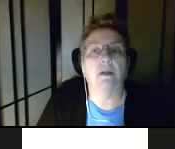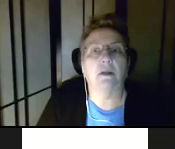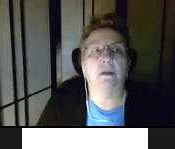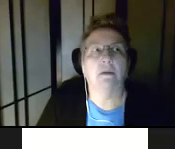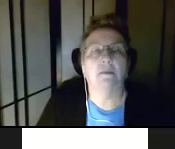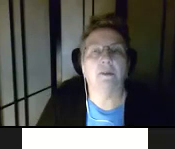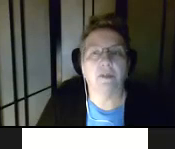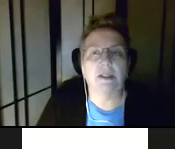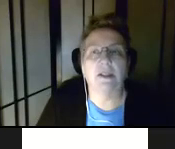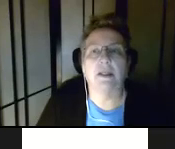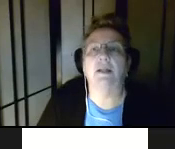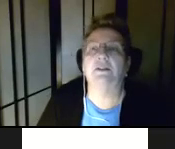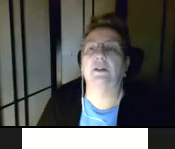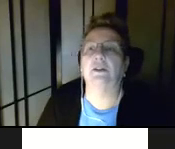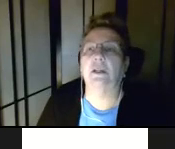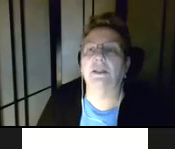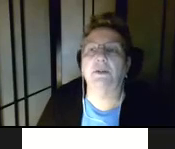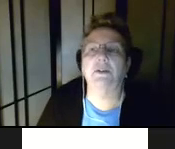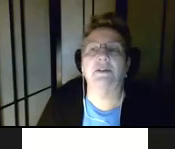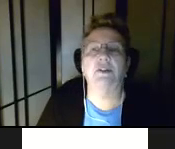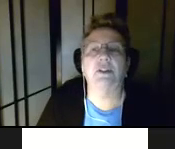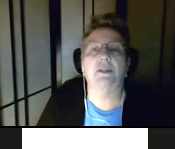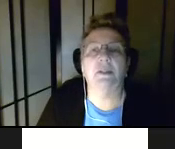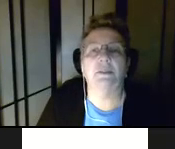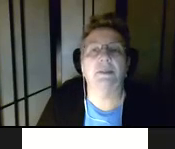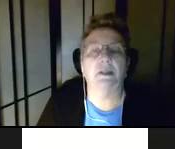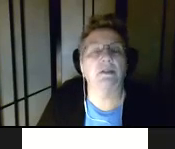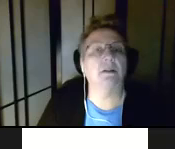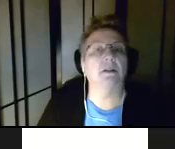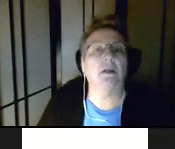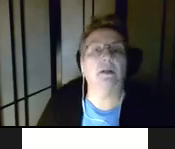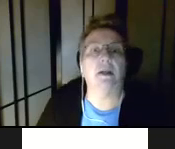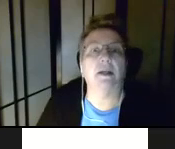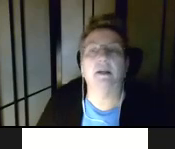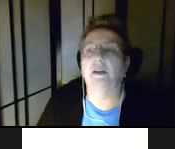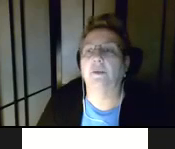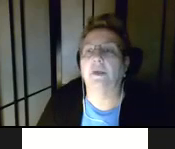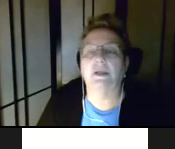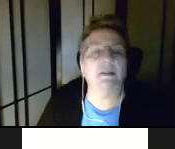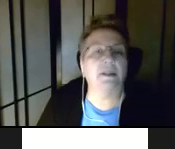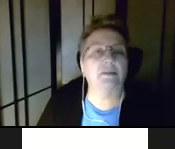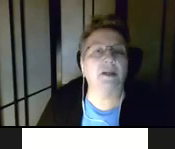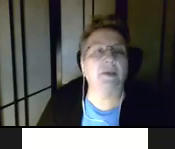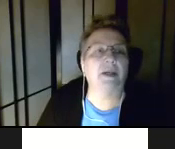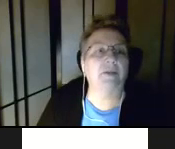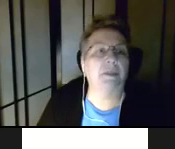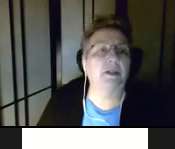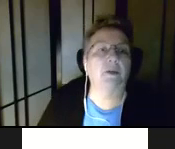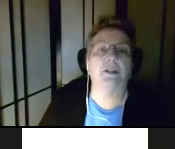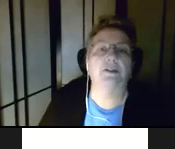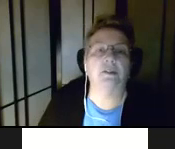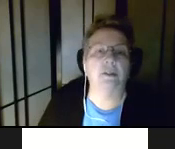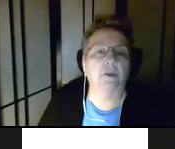1,120,000 civilian, non-institutionalized persons in Virginia with disabilities. And you know, it seems like we have a